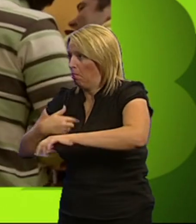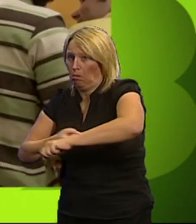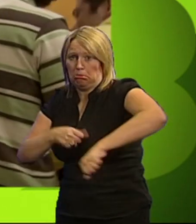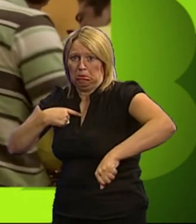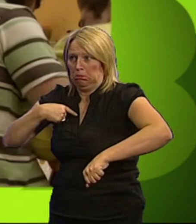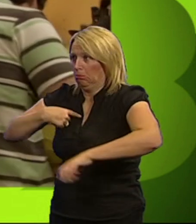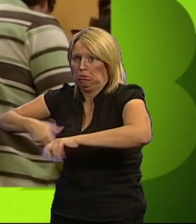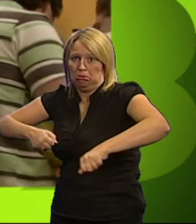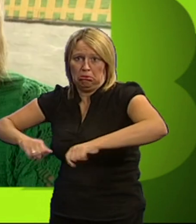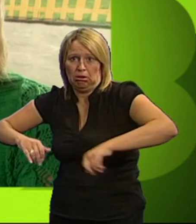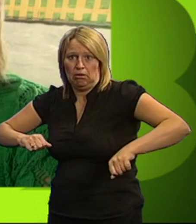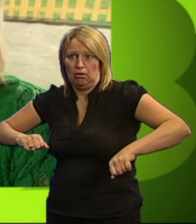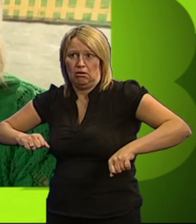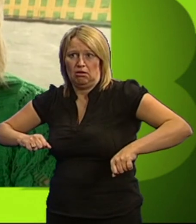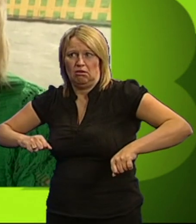No, I've got it.